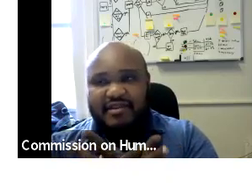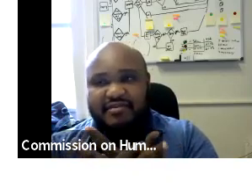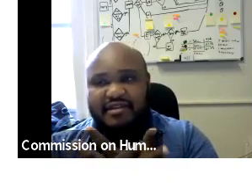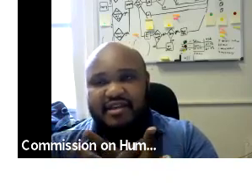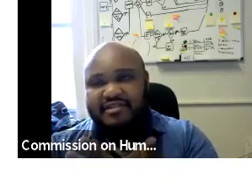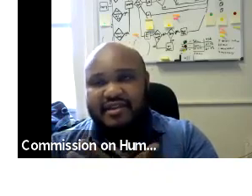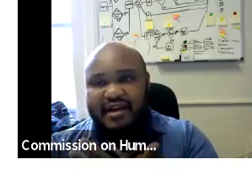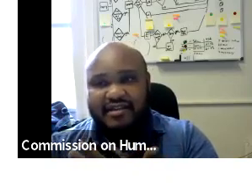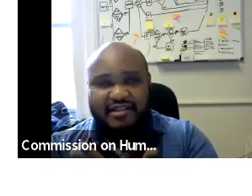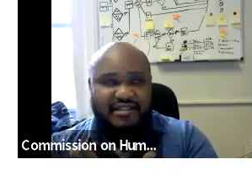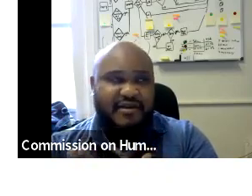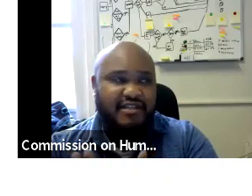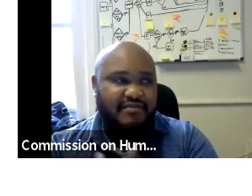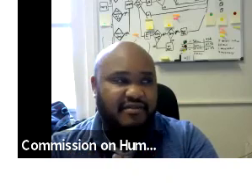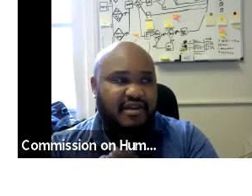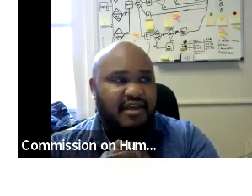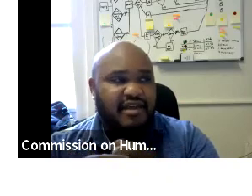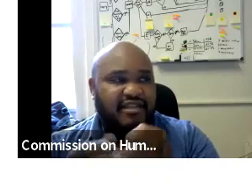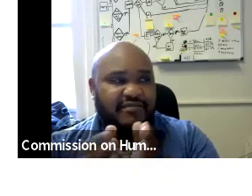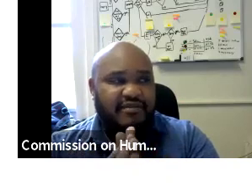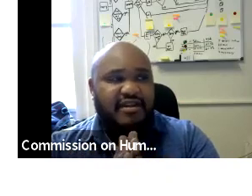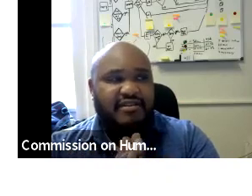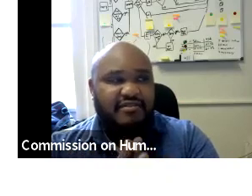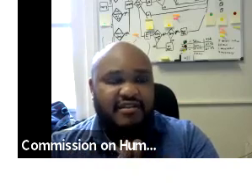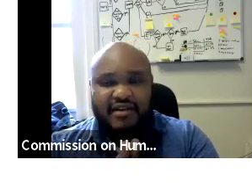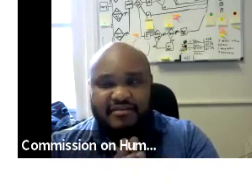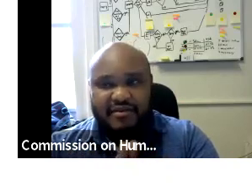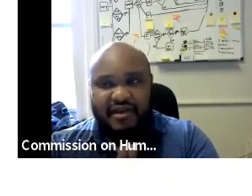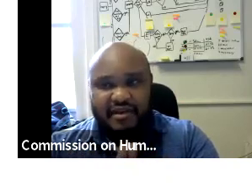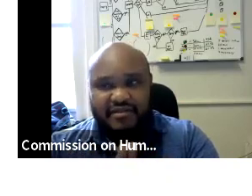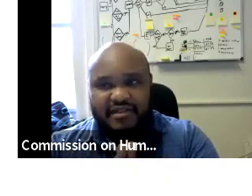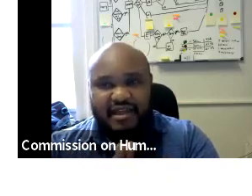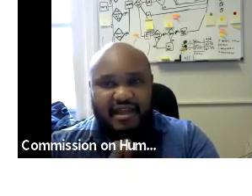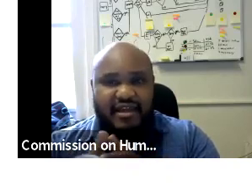name and using it in as many contexts as possible, supporting and using correct